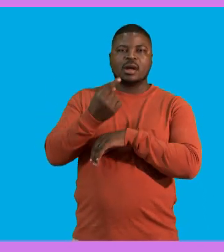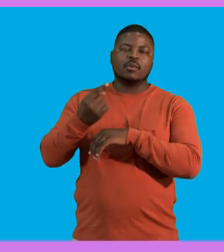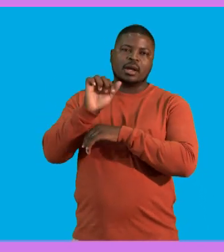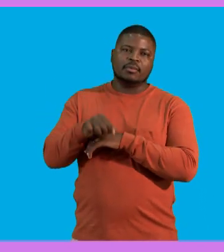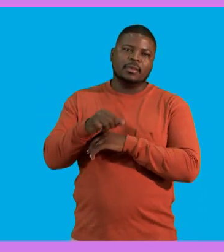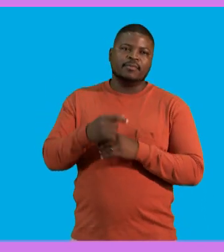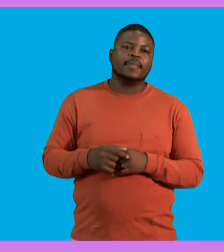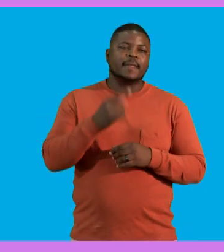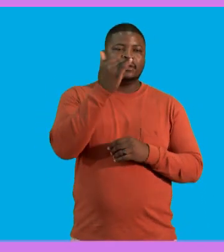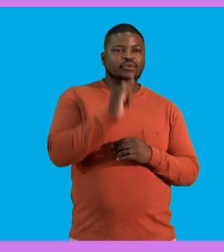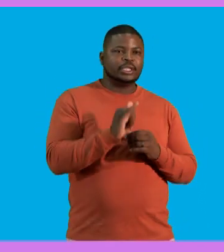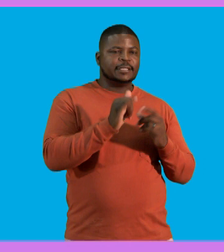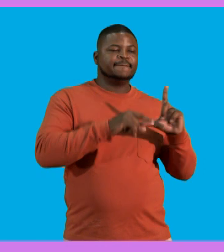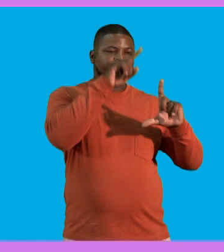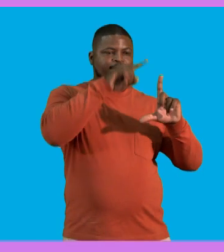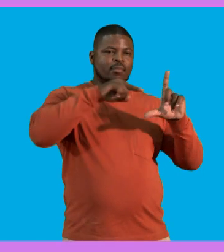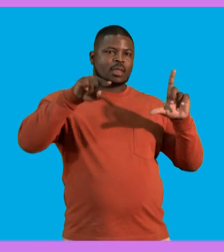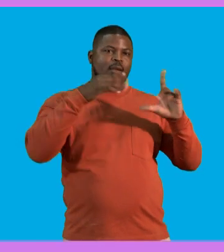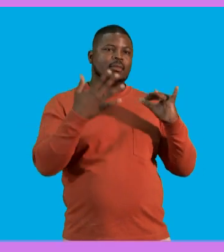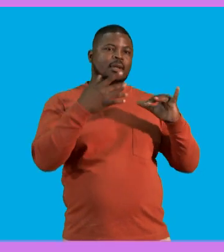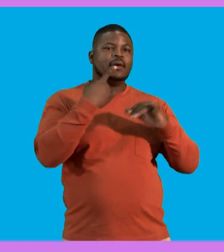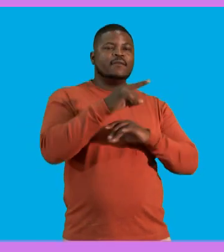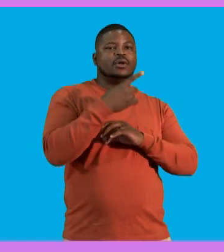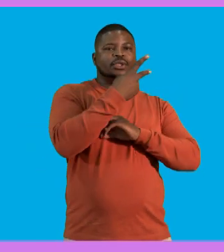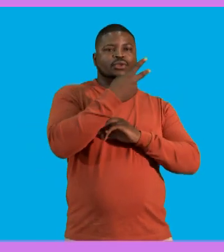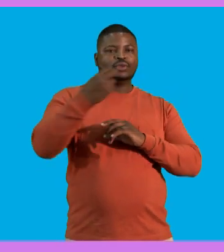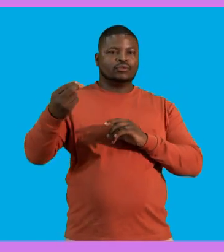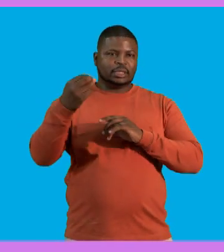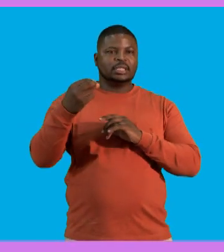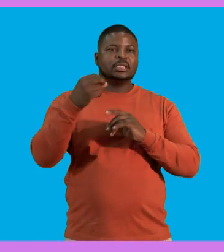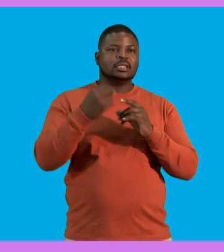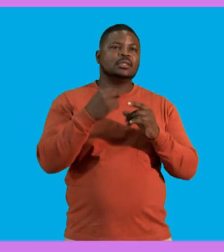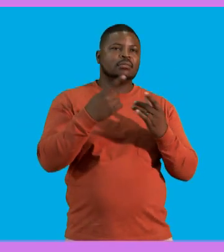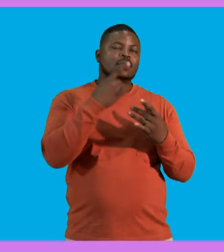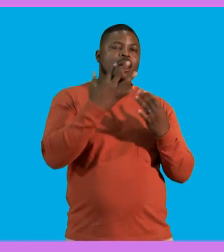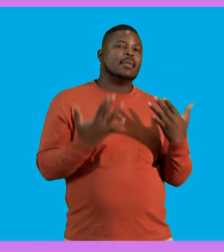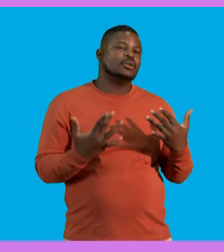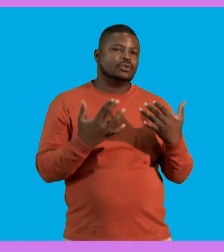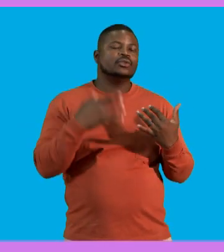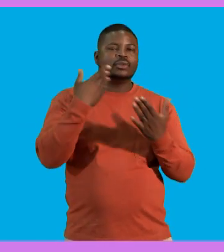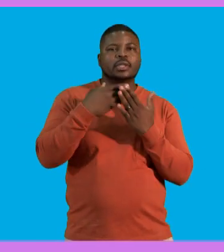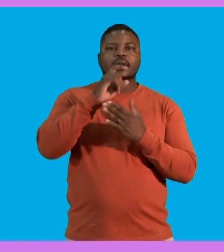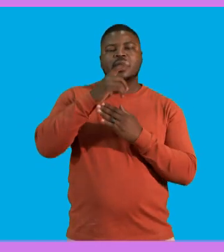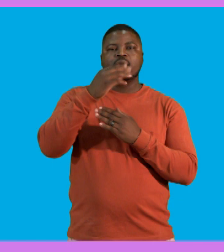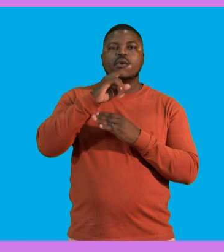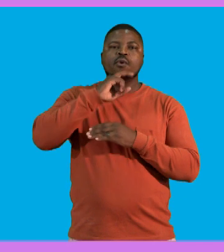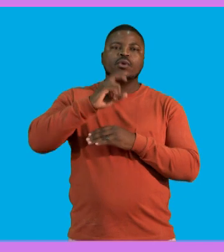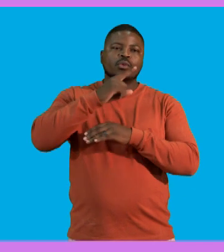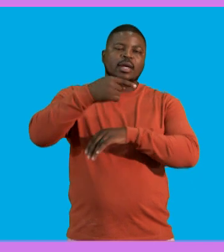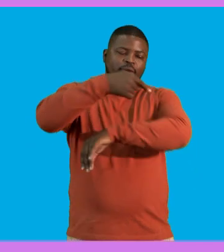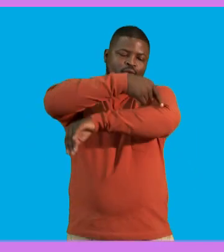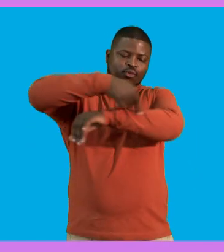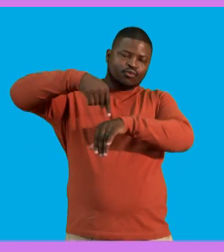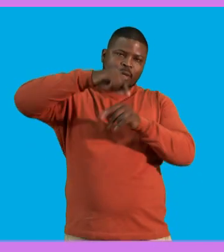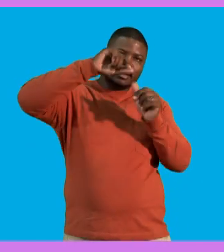So we check now on our graph. We check that for 200 units used, how much is the bill? You can take your ruler, you draw a